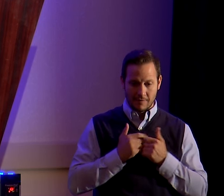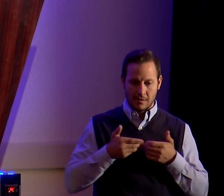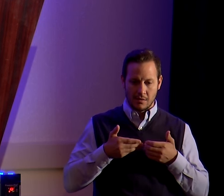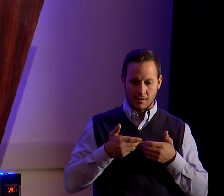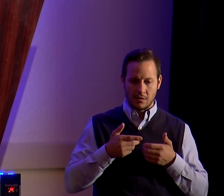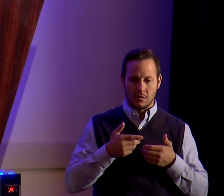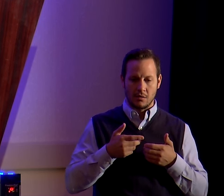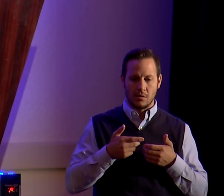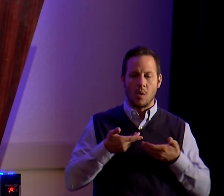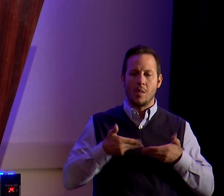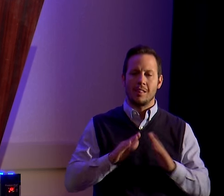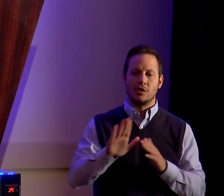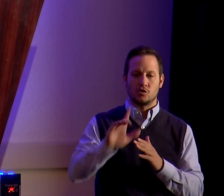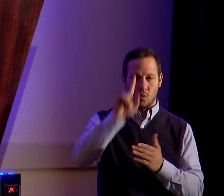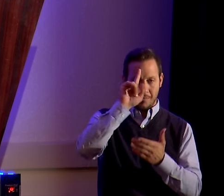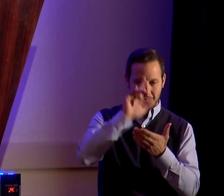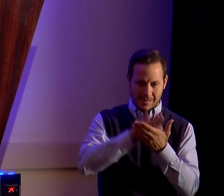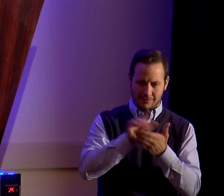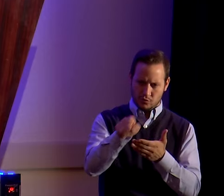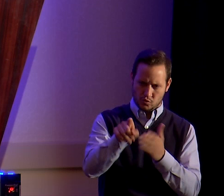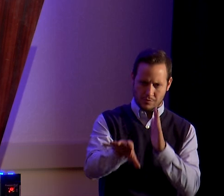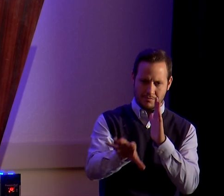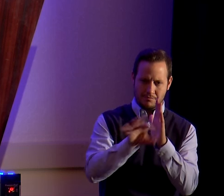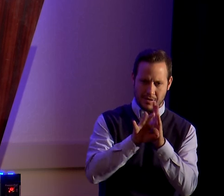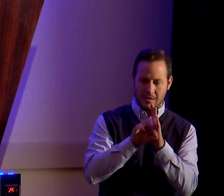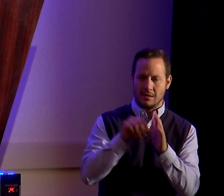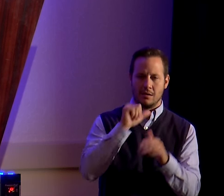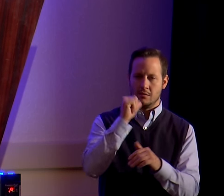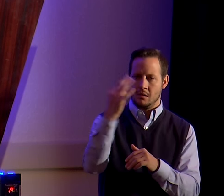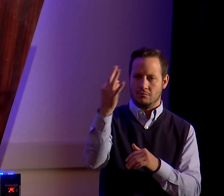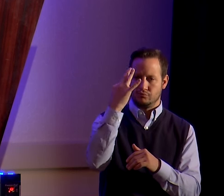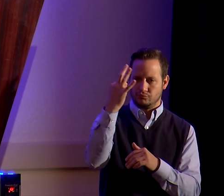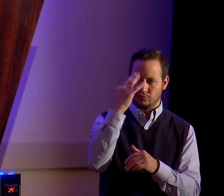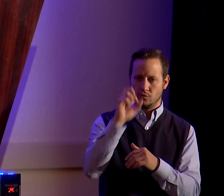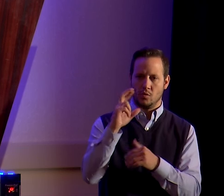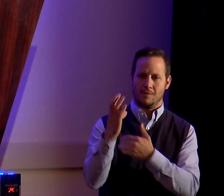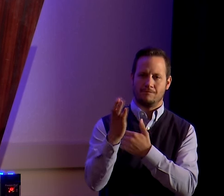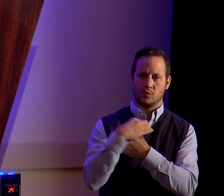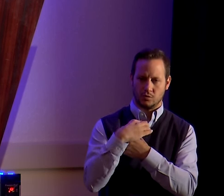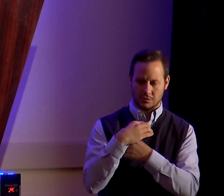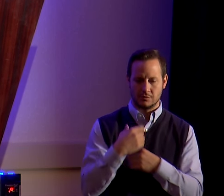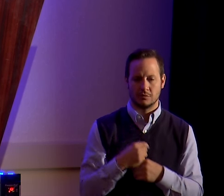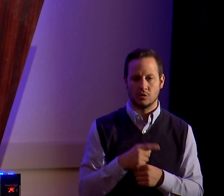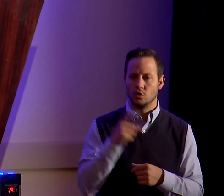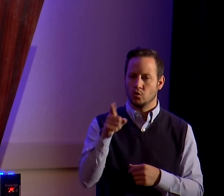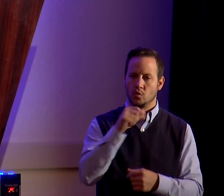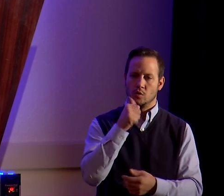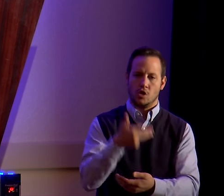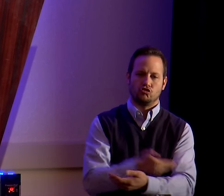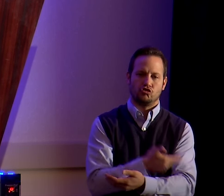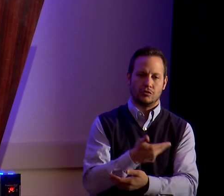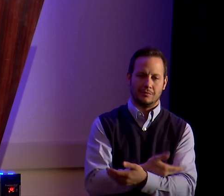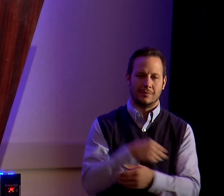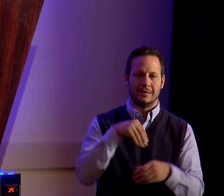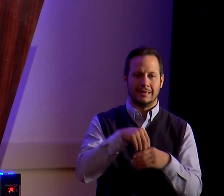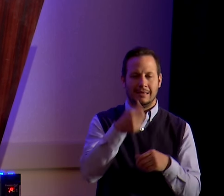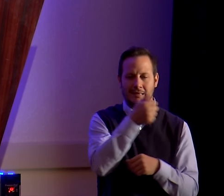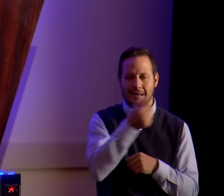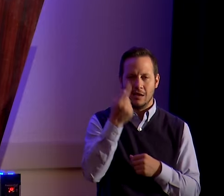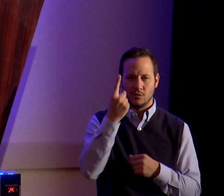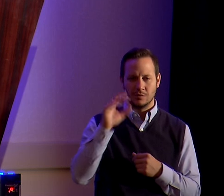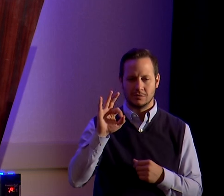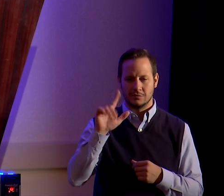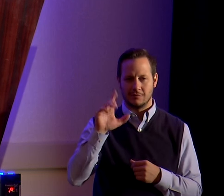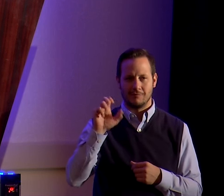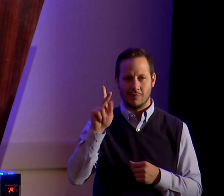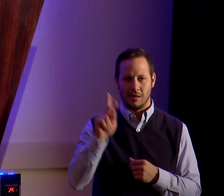chosen and not indoctrinated or coerced. You are not a sheep in anybody's flock.